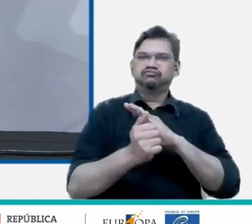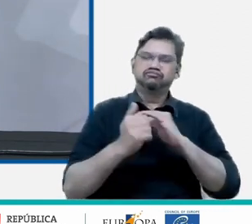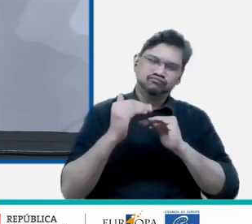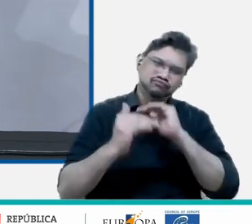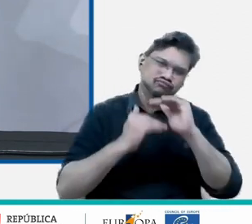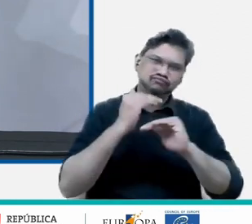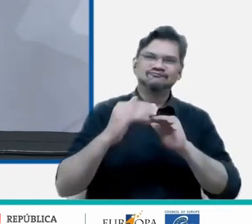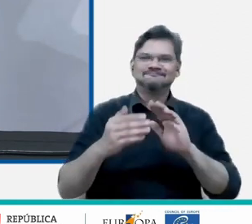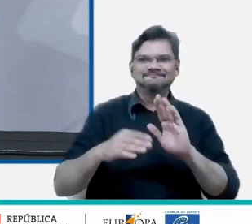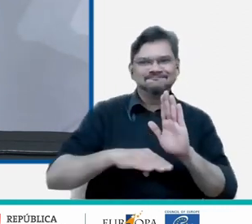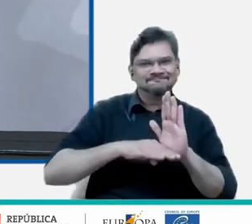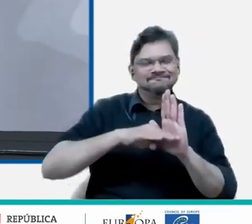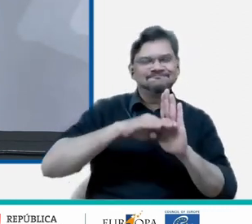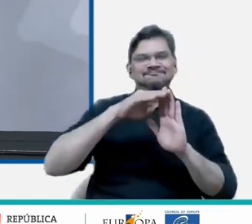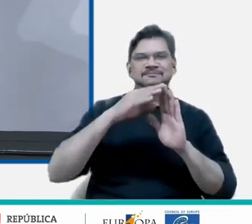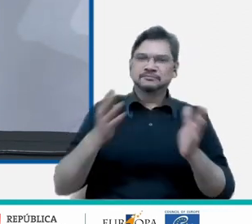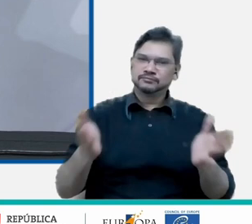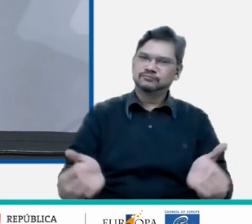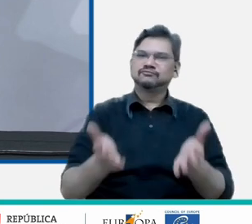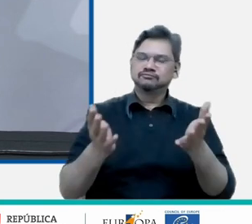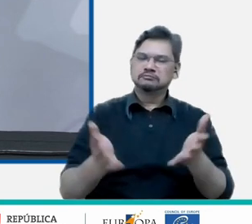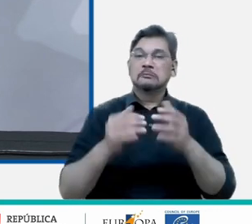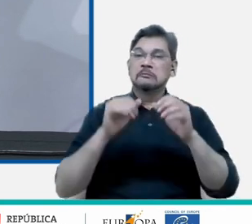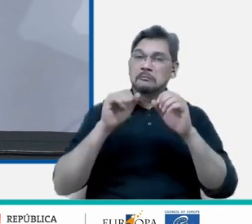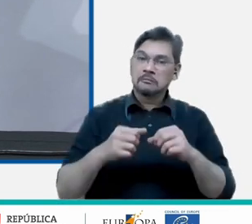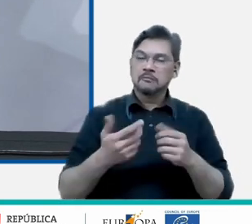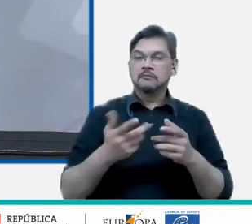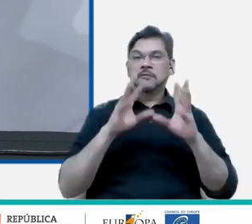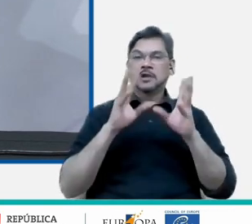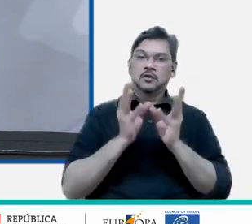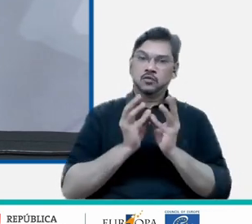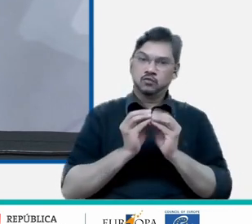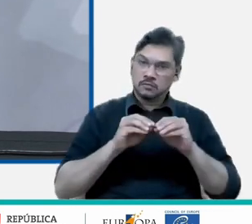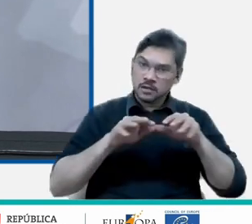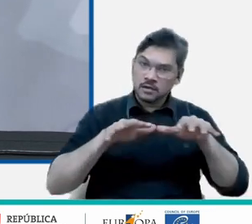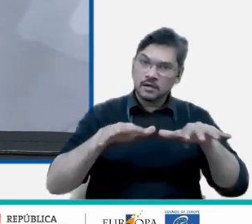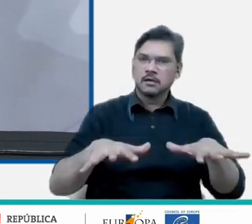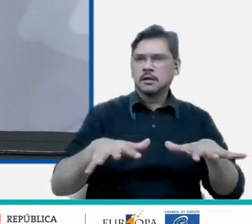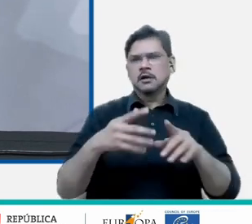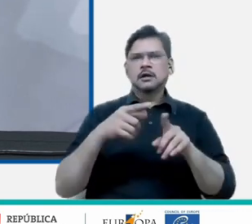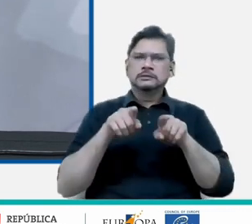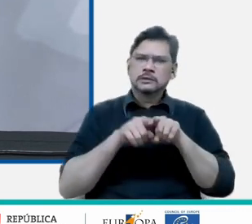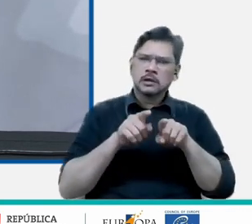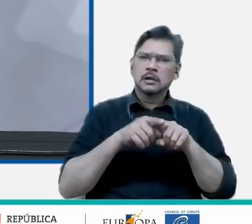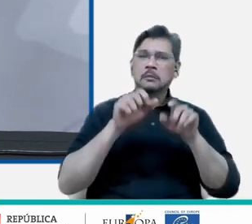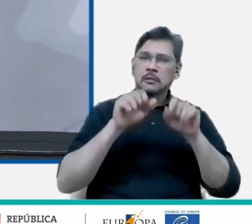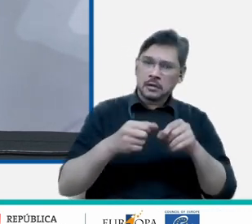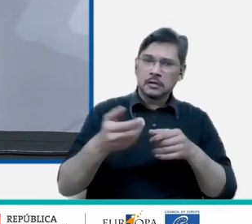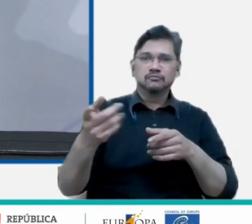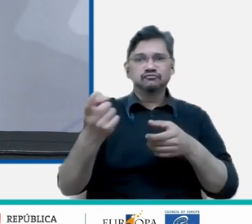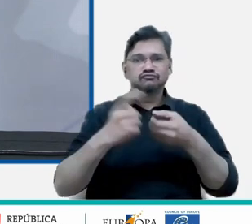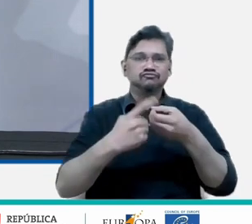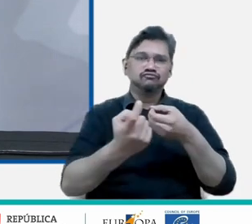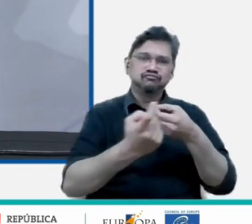form of webinars, but we are clearly committed also to expand that in the midterm to a more also, of